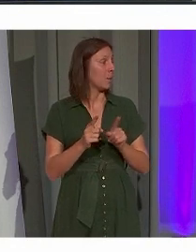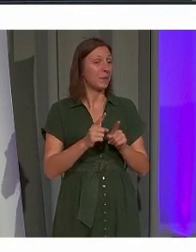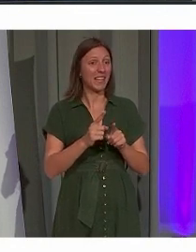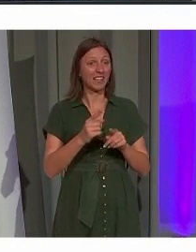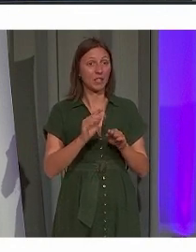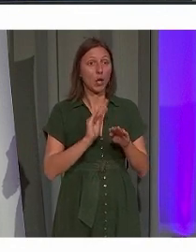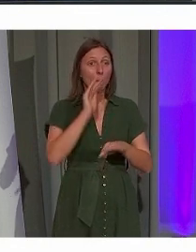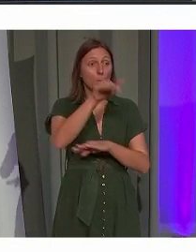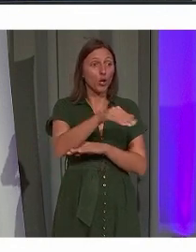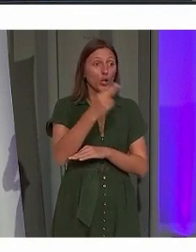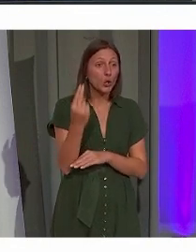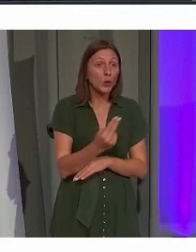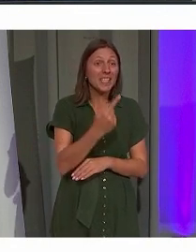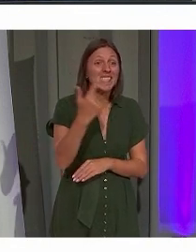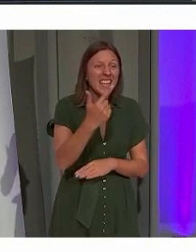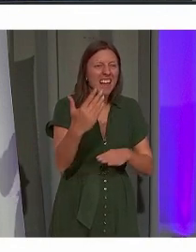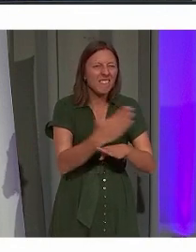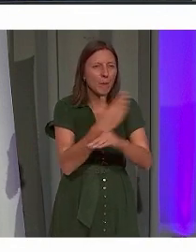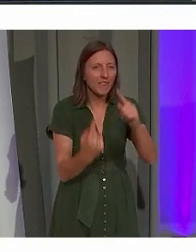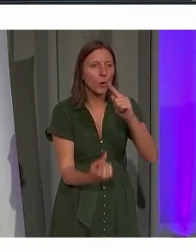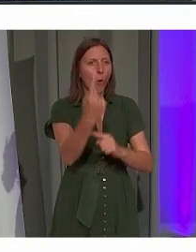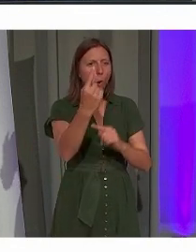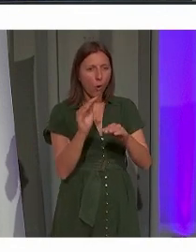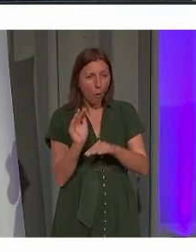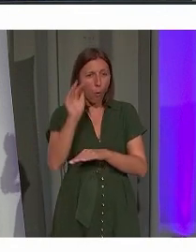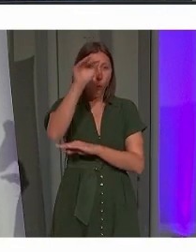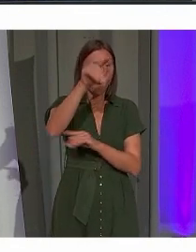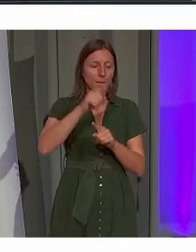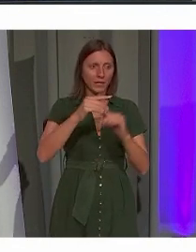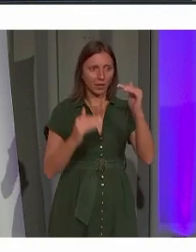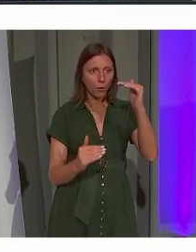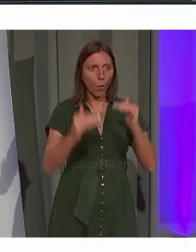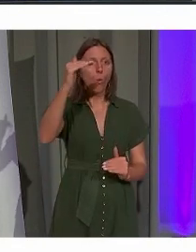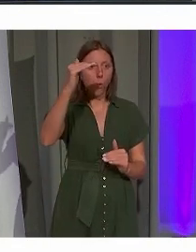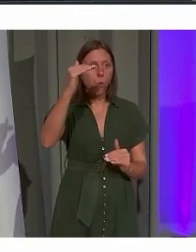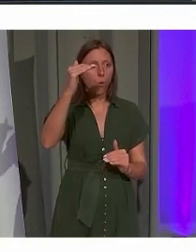the ring,